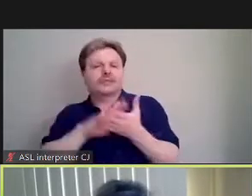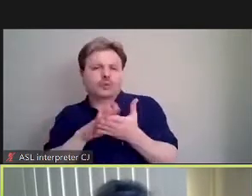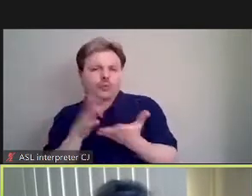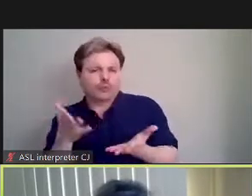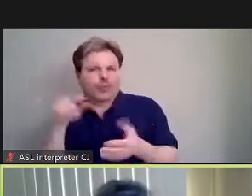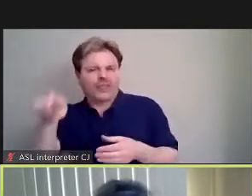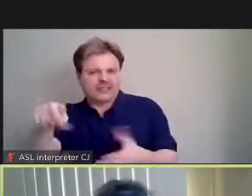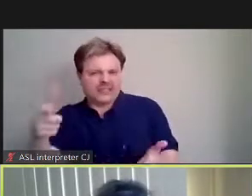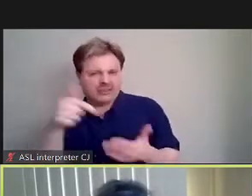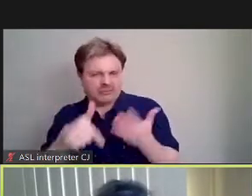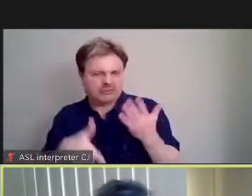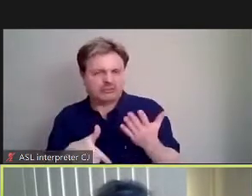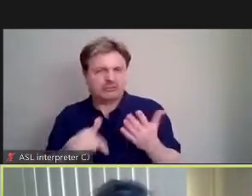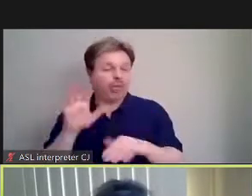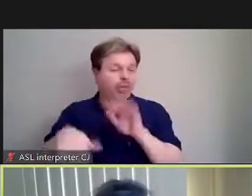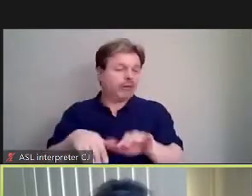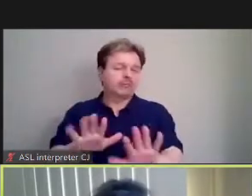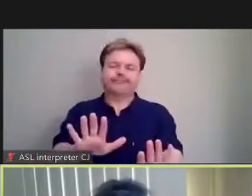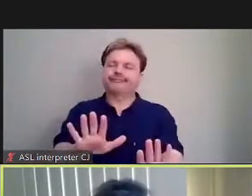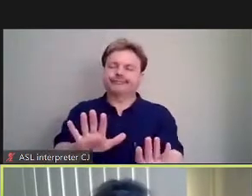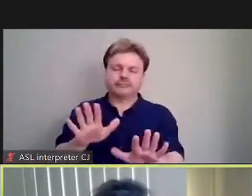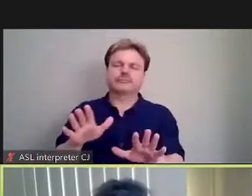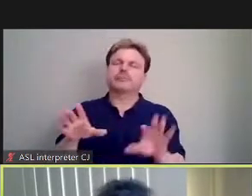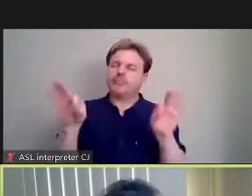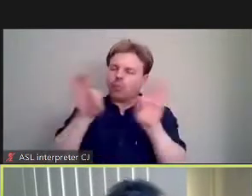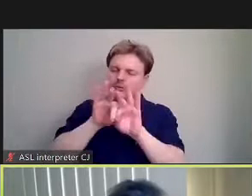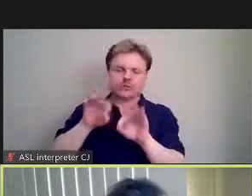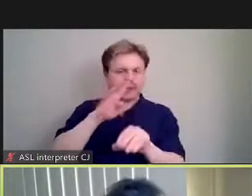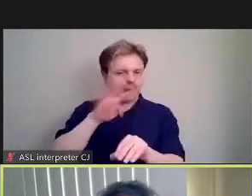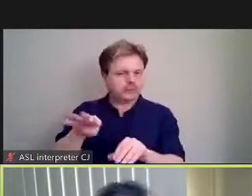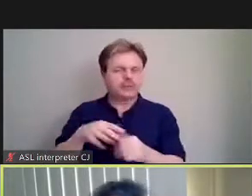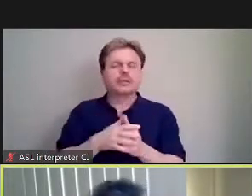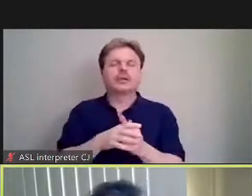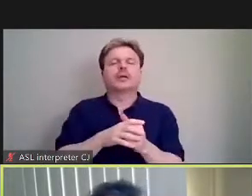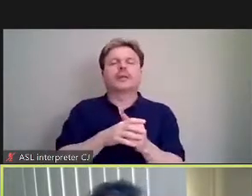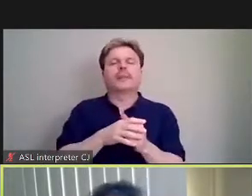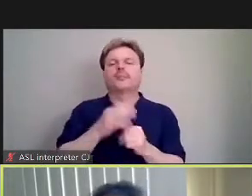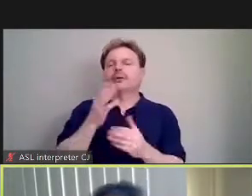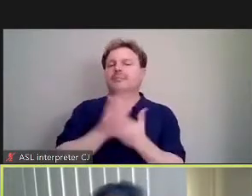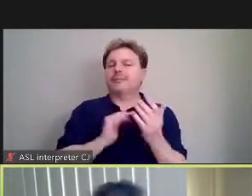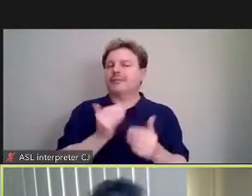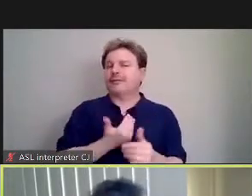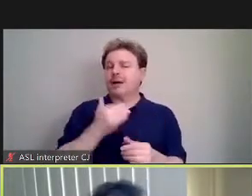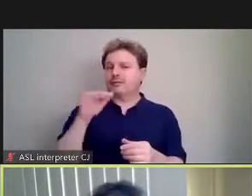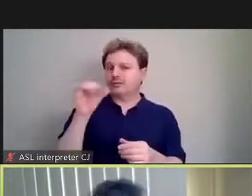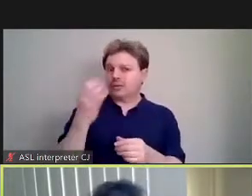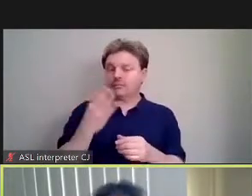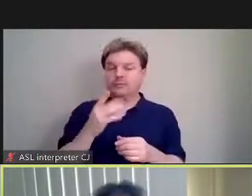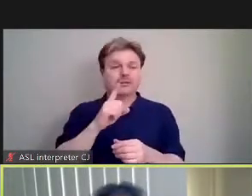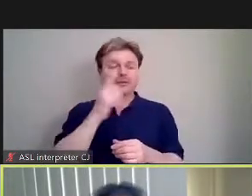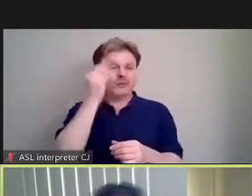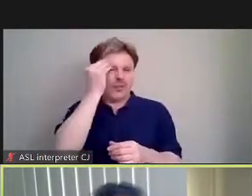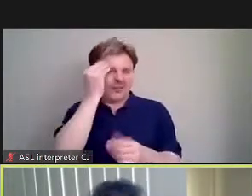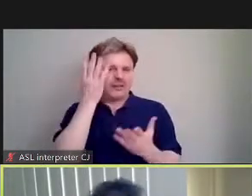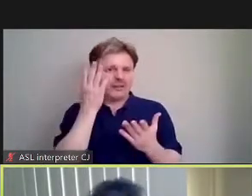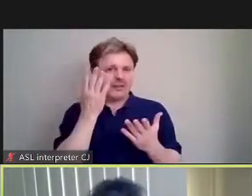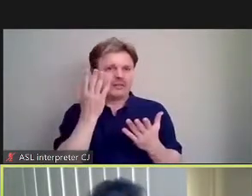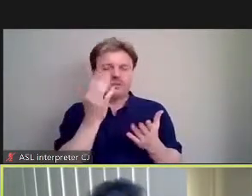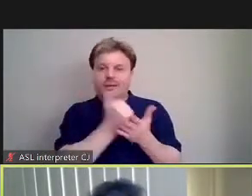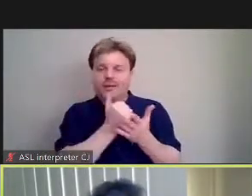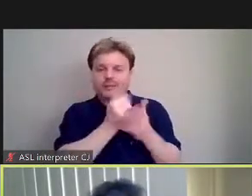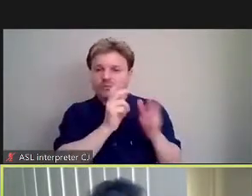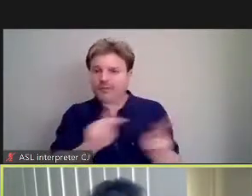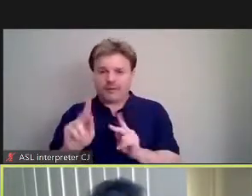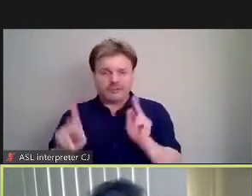of course, part of our job, if you really do think that it's to prepare people for the